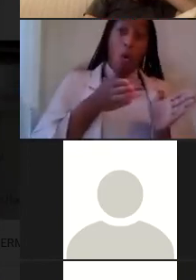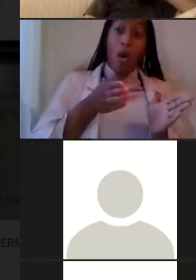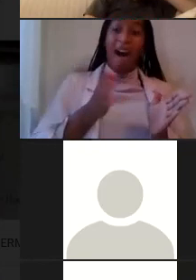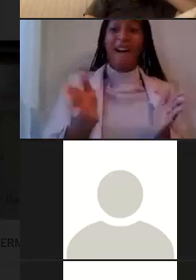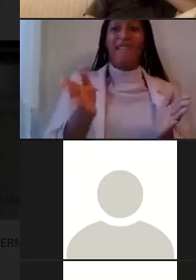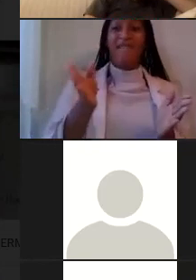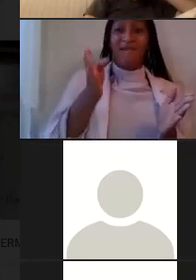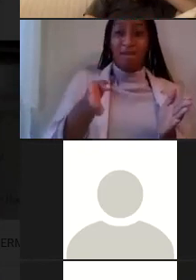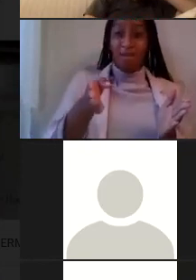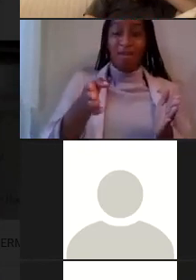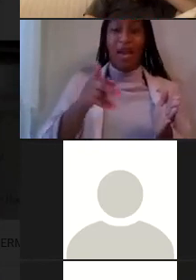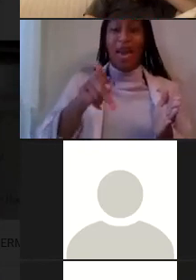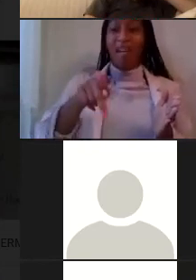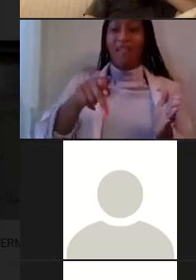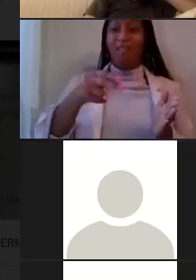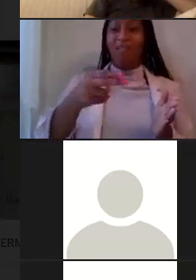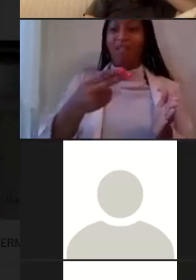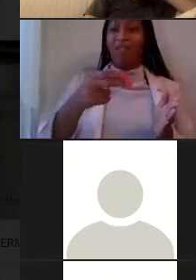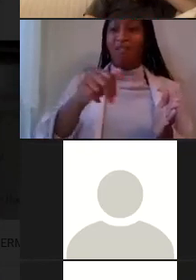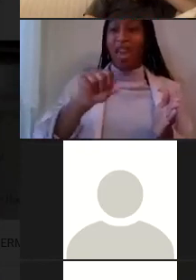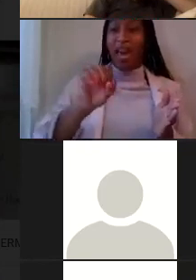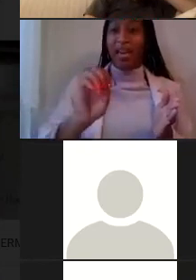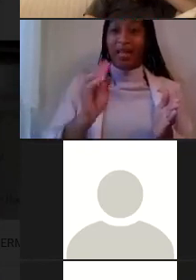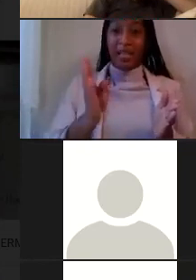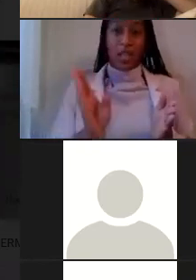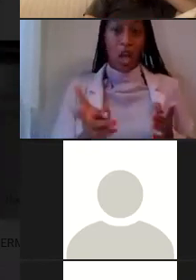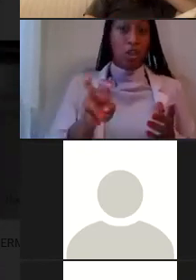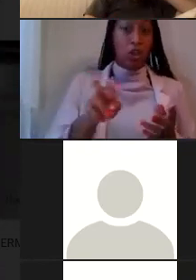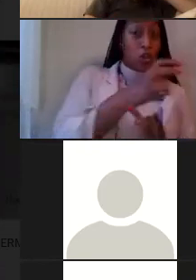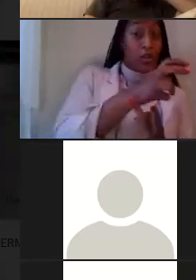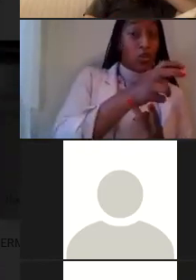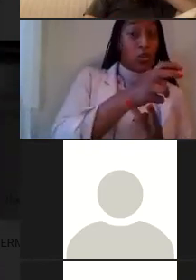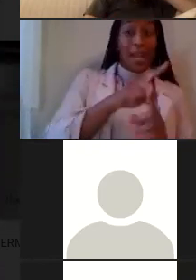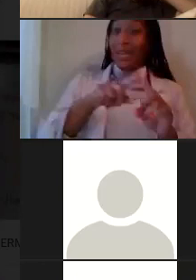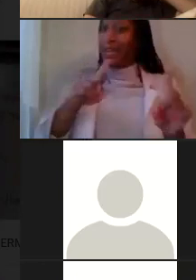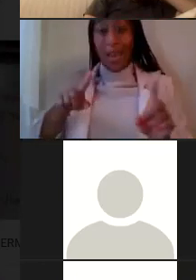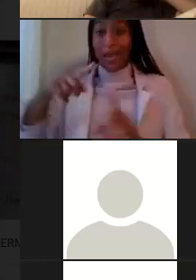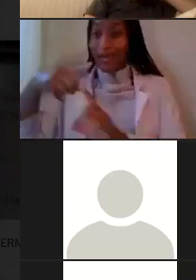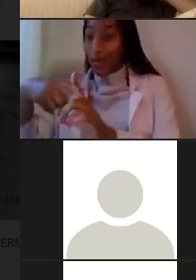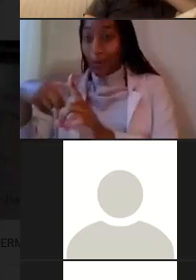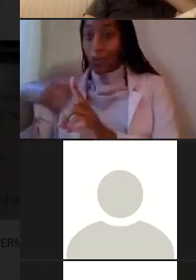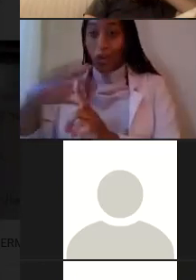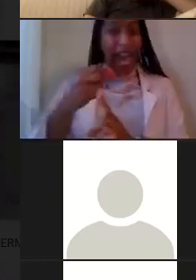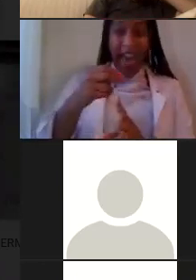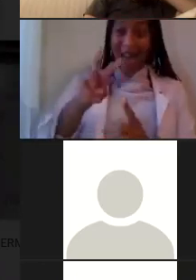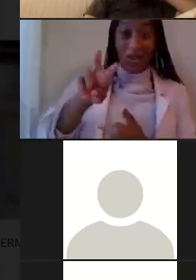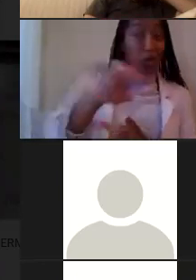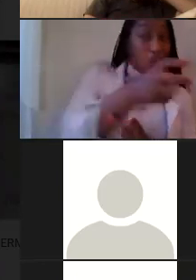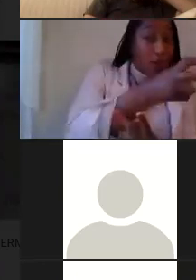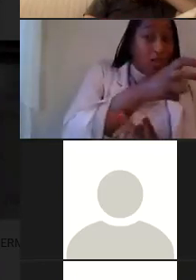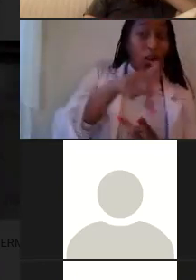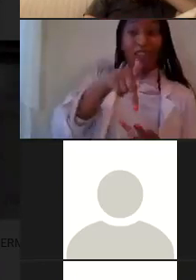Okay? Q equals mCp delta T. So they gave me the mass as 1